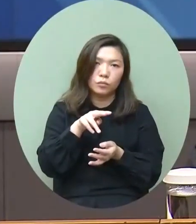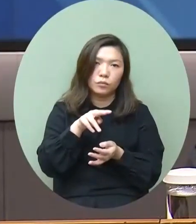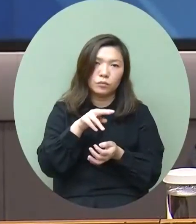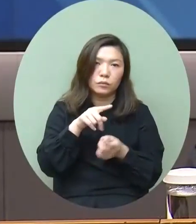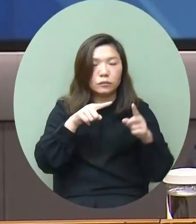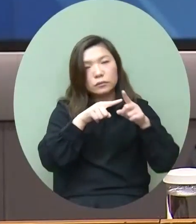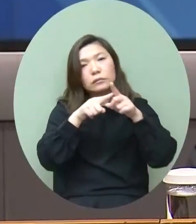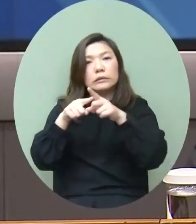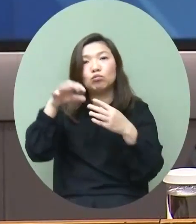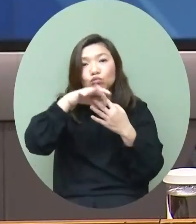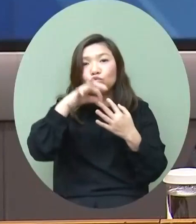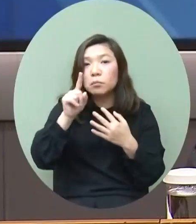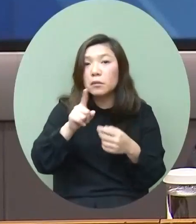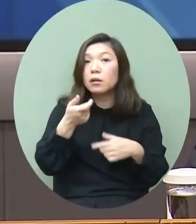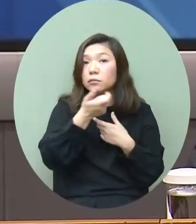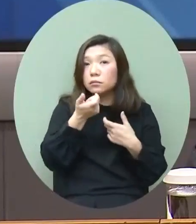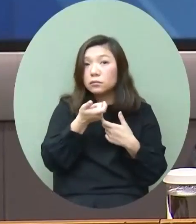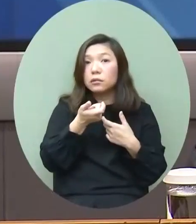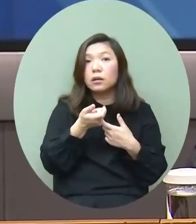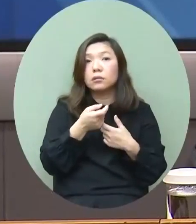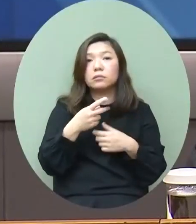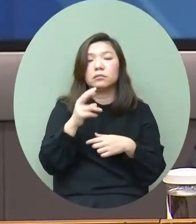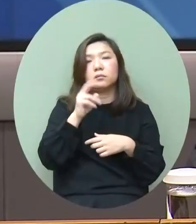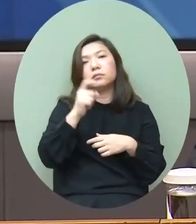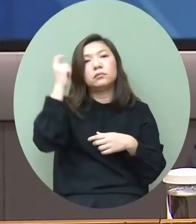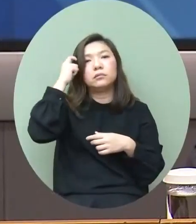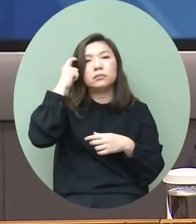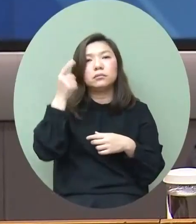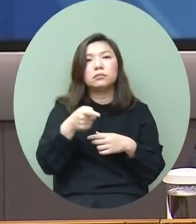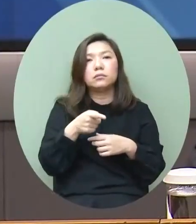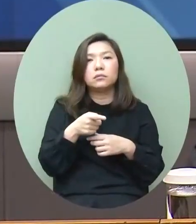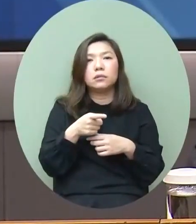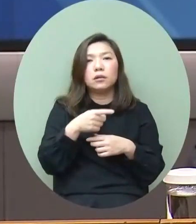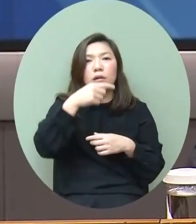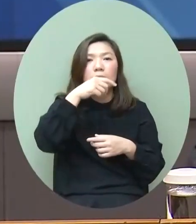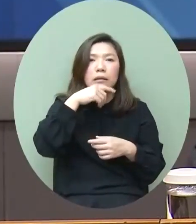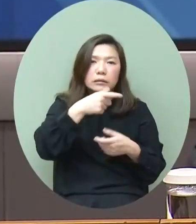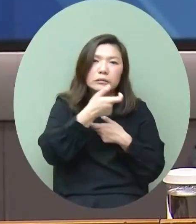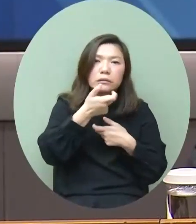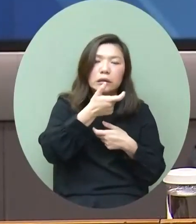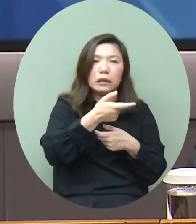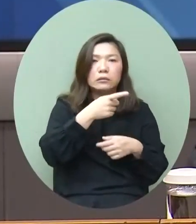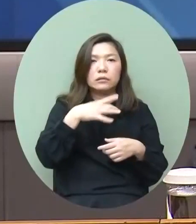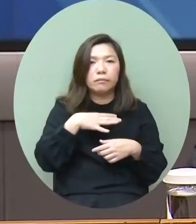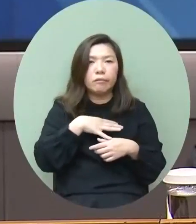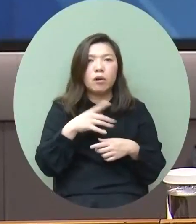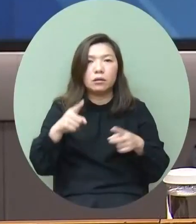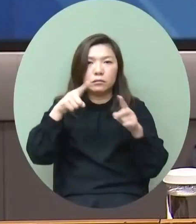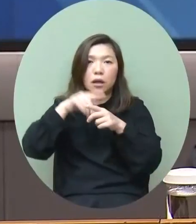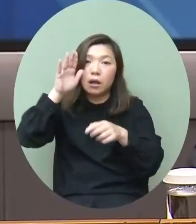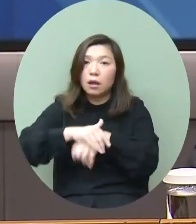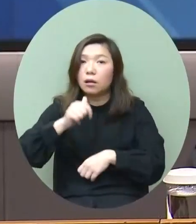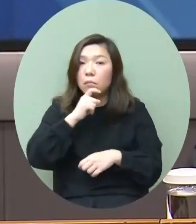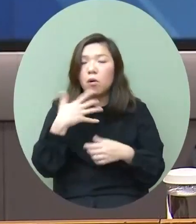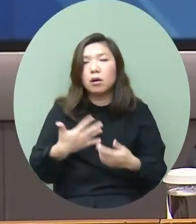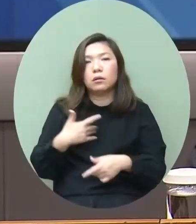based on what I just introduced at the outset on the various measures we put forward to broaden the development scope of our sector at the same